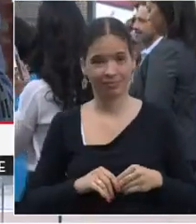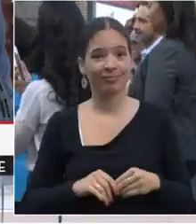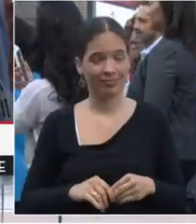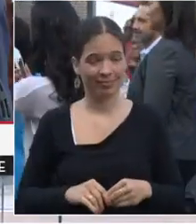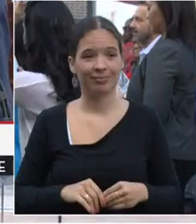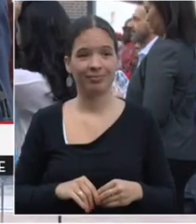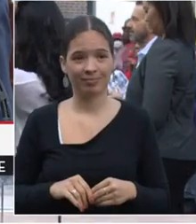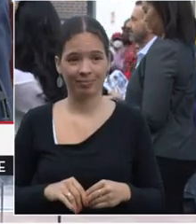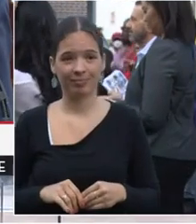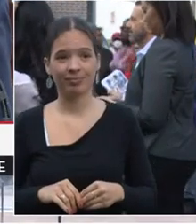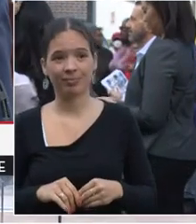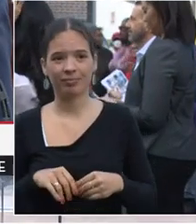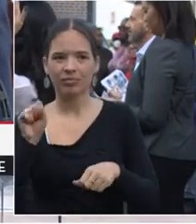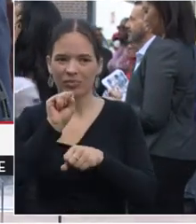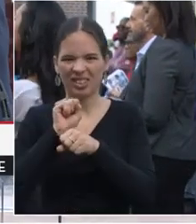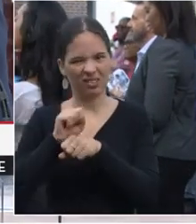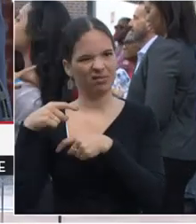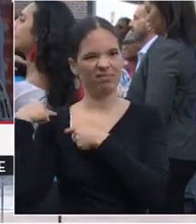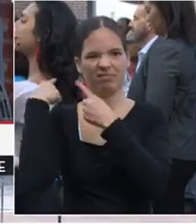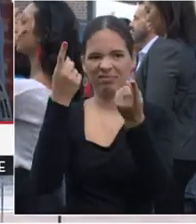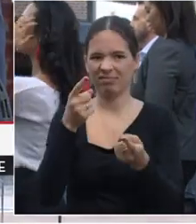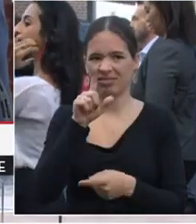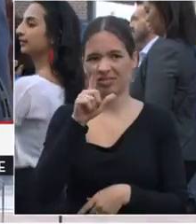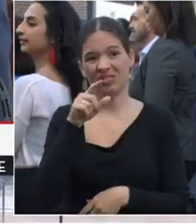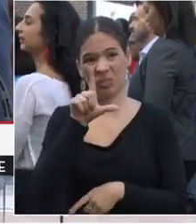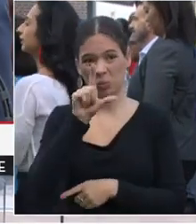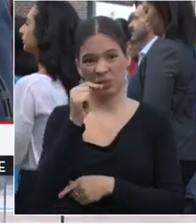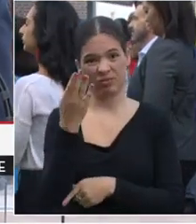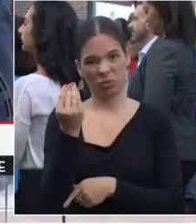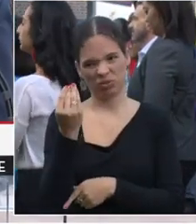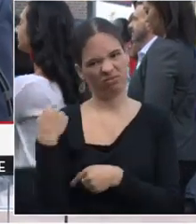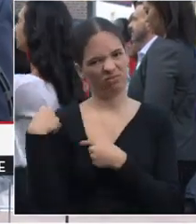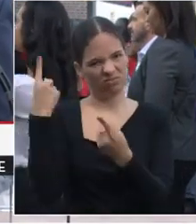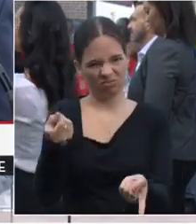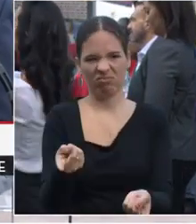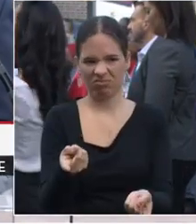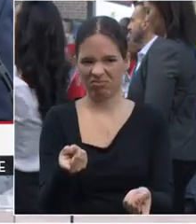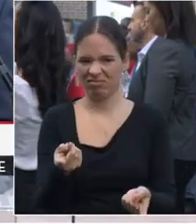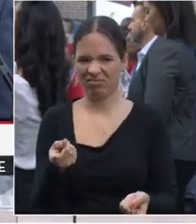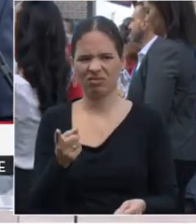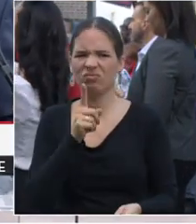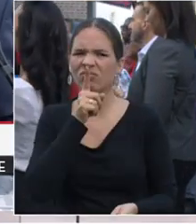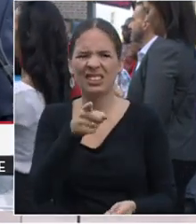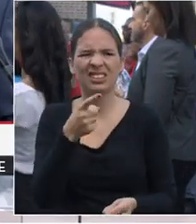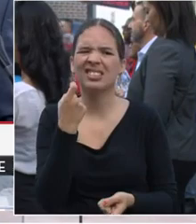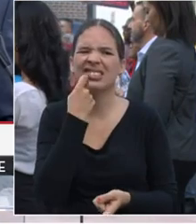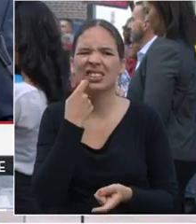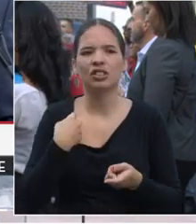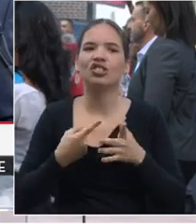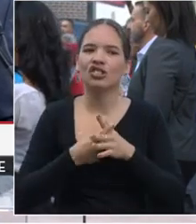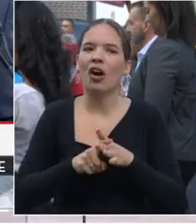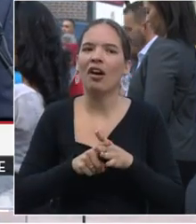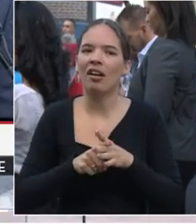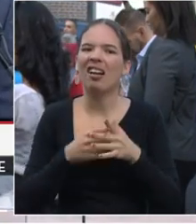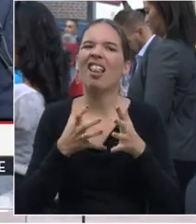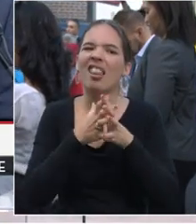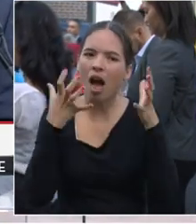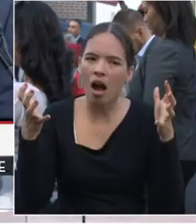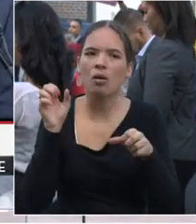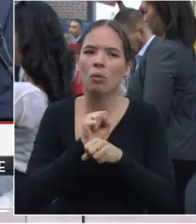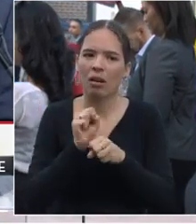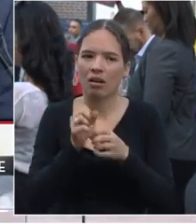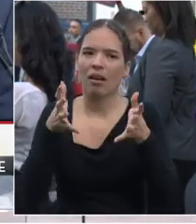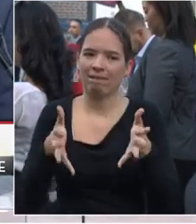They've been working since 2014. We have just gotten started. We've got a lot more work to do. And all these new stores that are going to